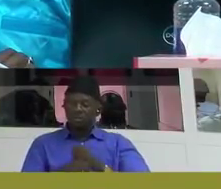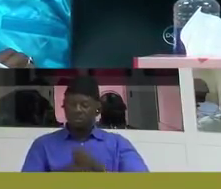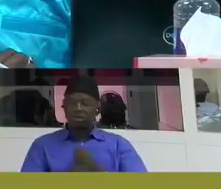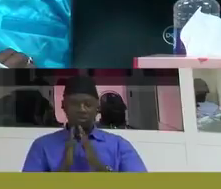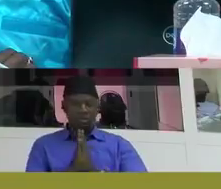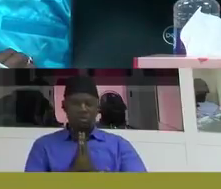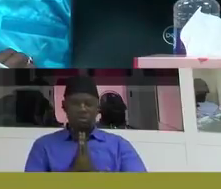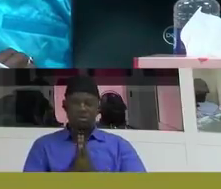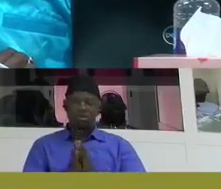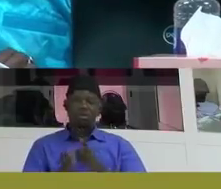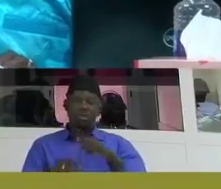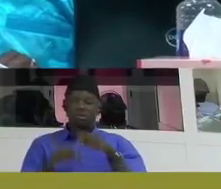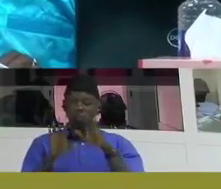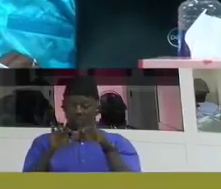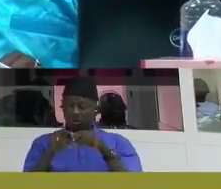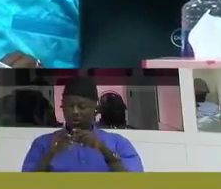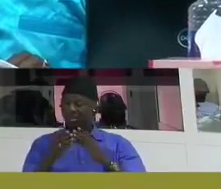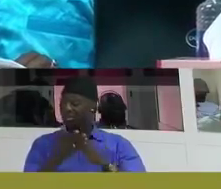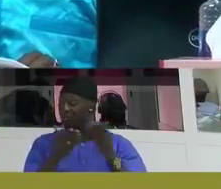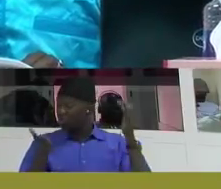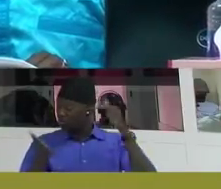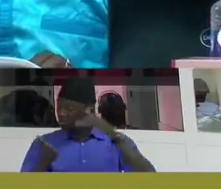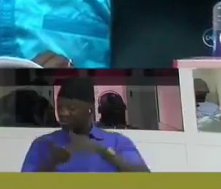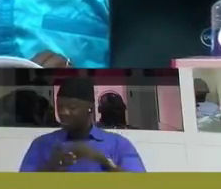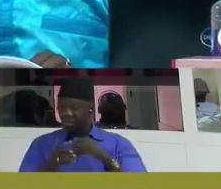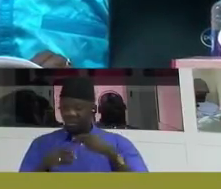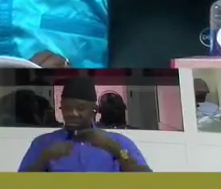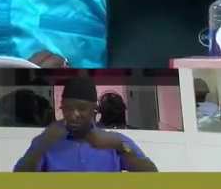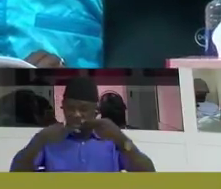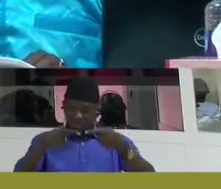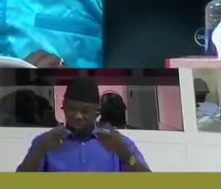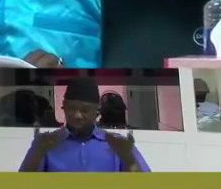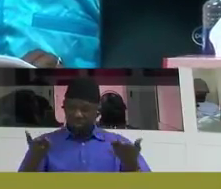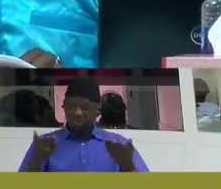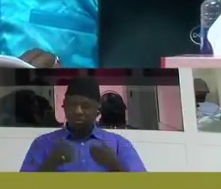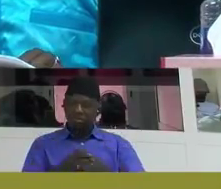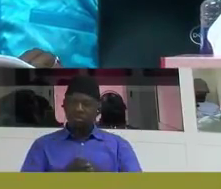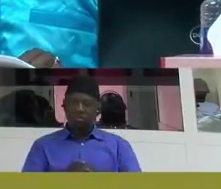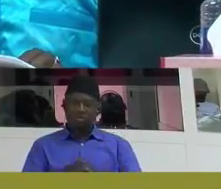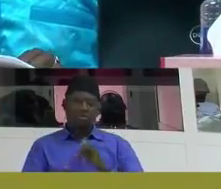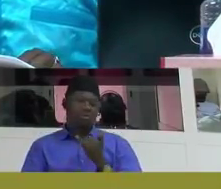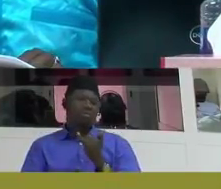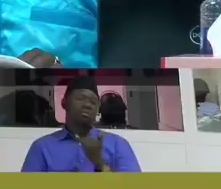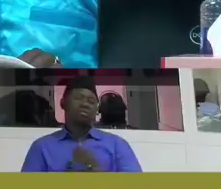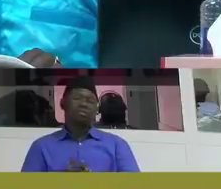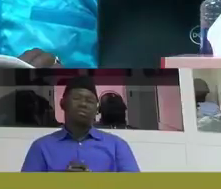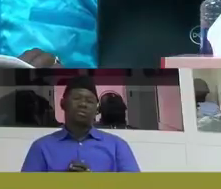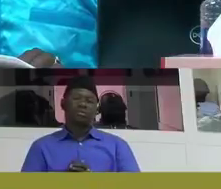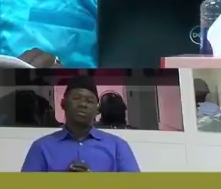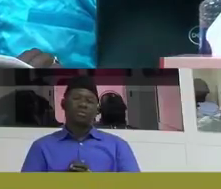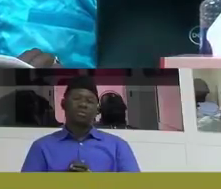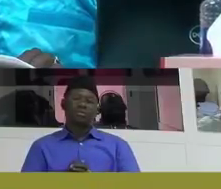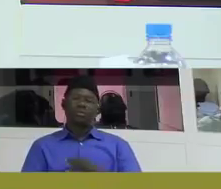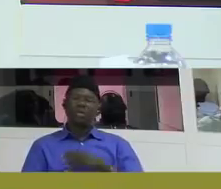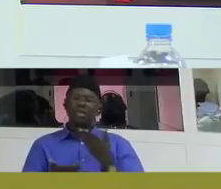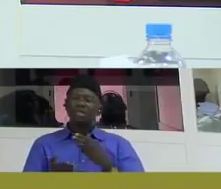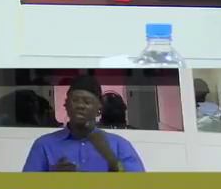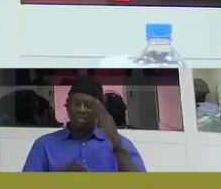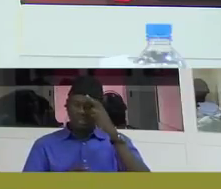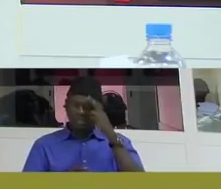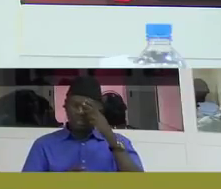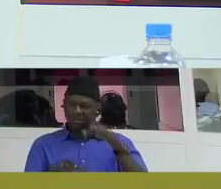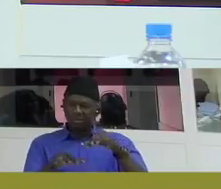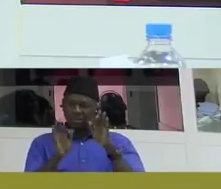still continued. Exactly. Was any steps taken to notify the